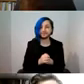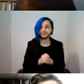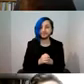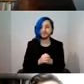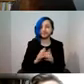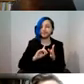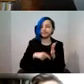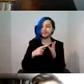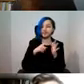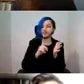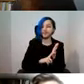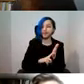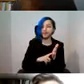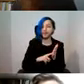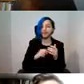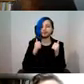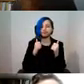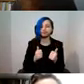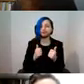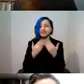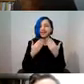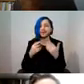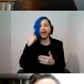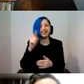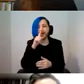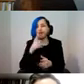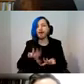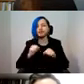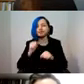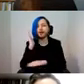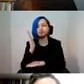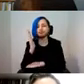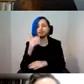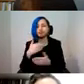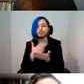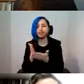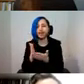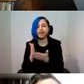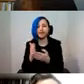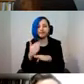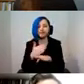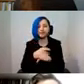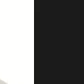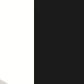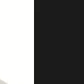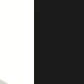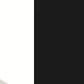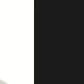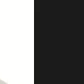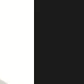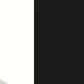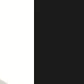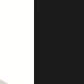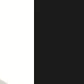Thanks, Natalie. I don't think I can share my screen while you're sharing yours. Yeah, I'm just about to stop this now, which is great. The joy of the